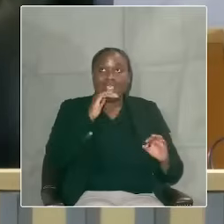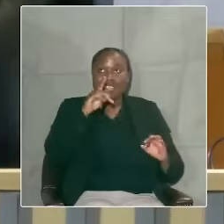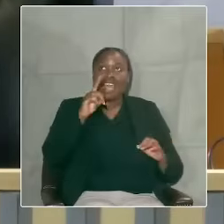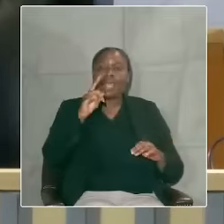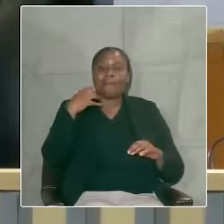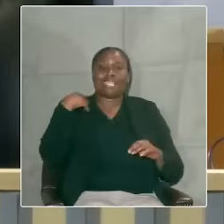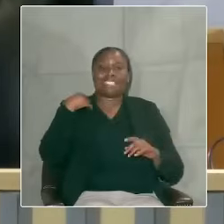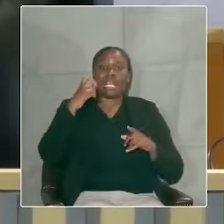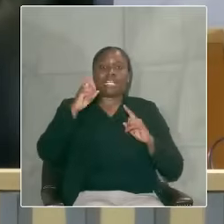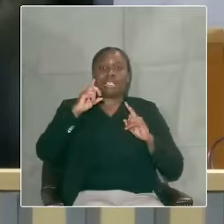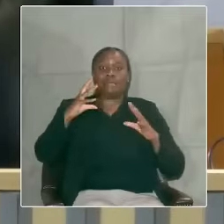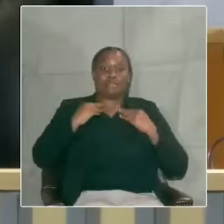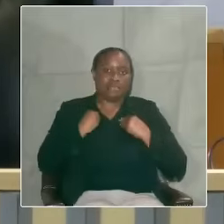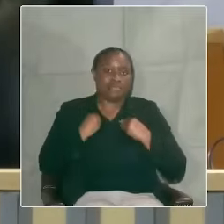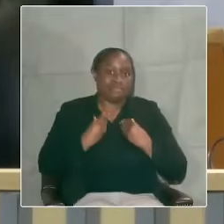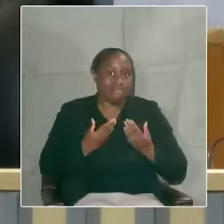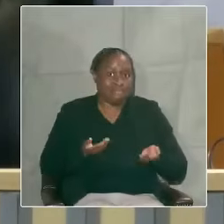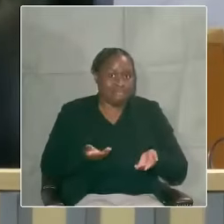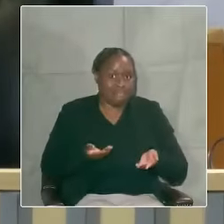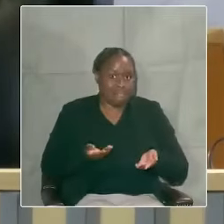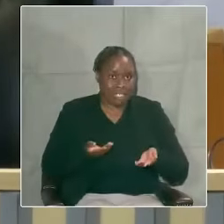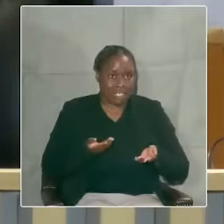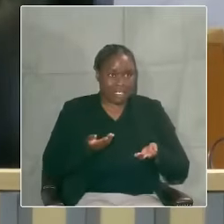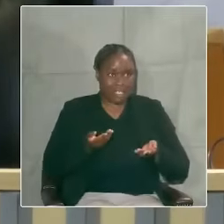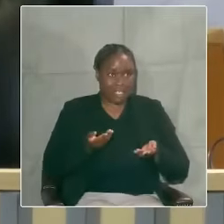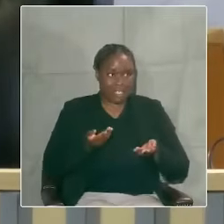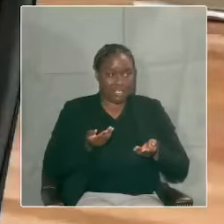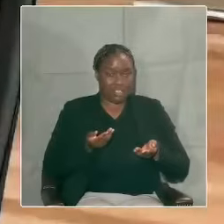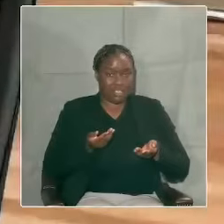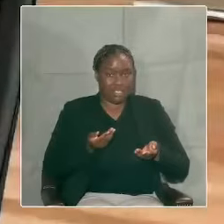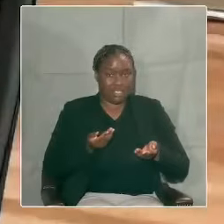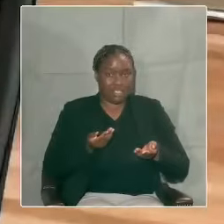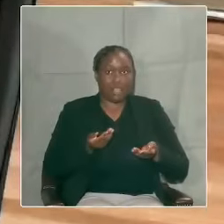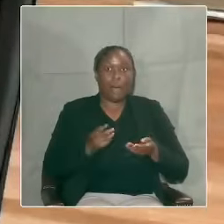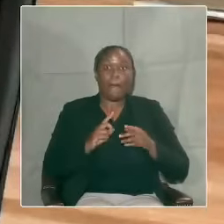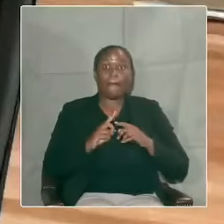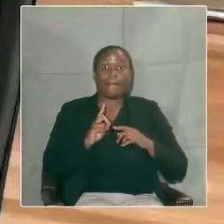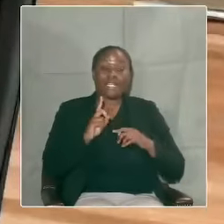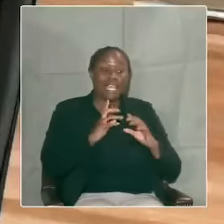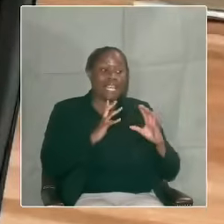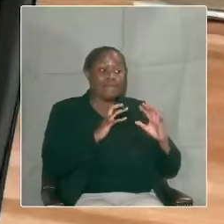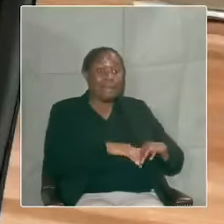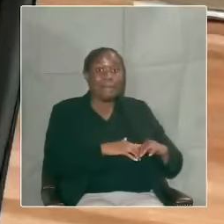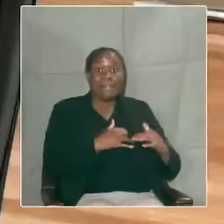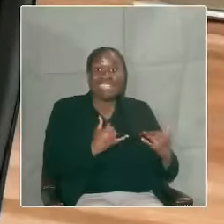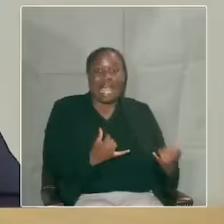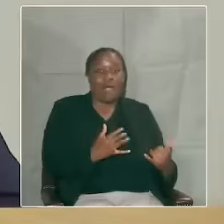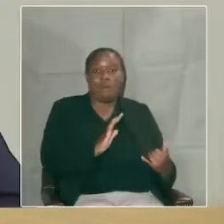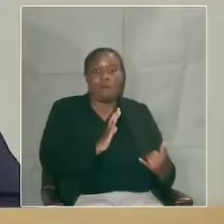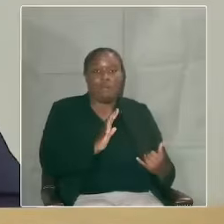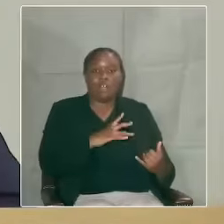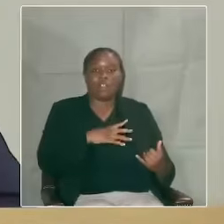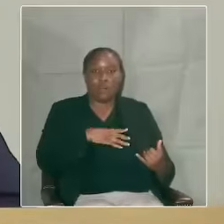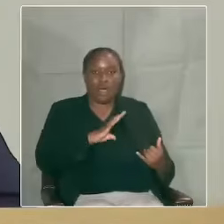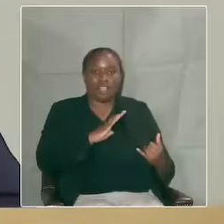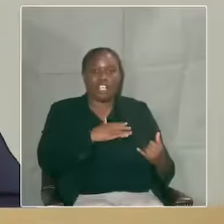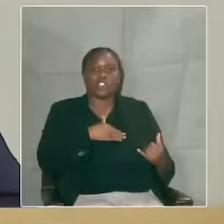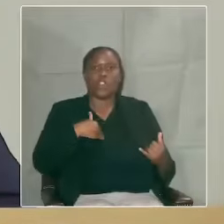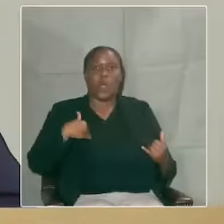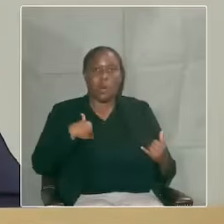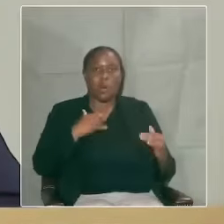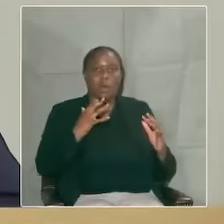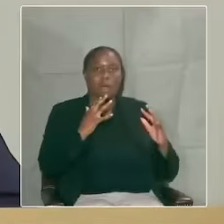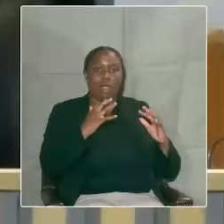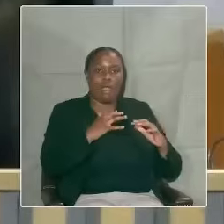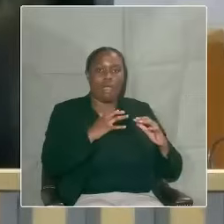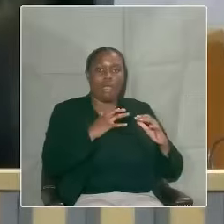it's merely just a question of how this should be implemented. You can only implement a